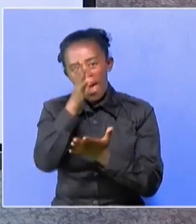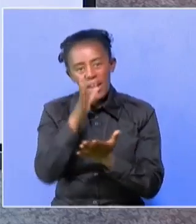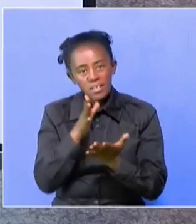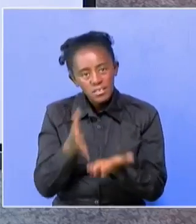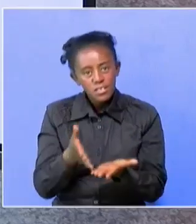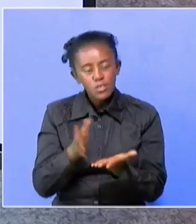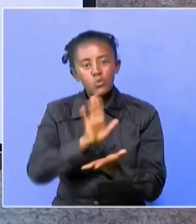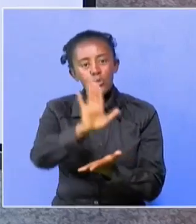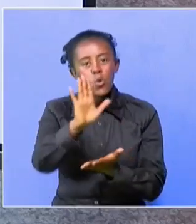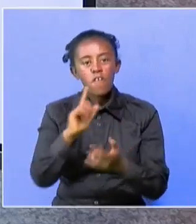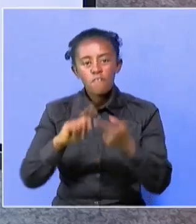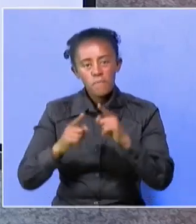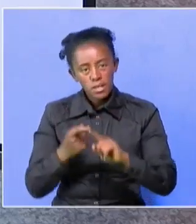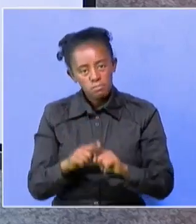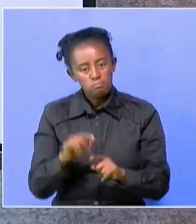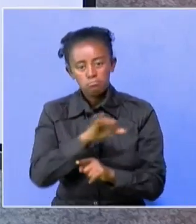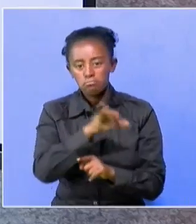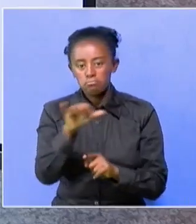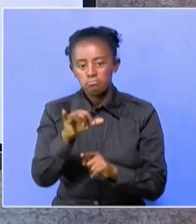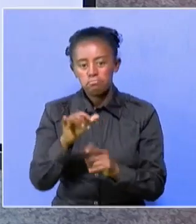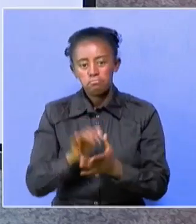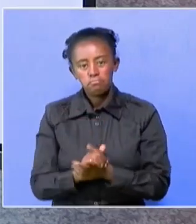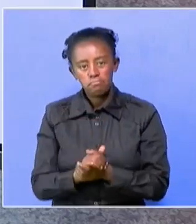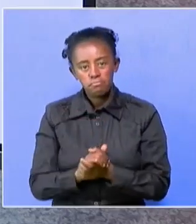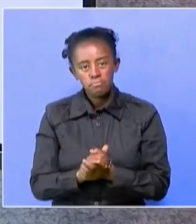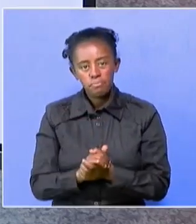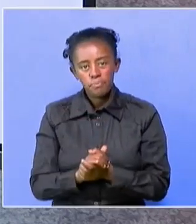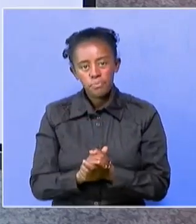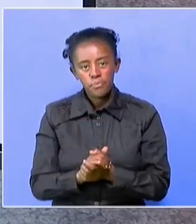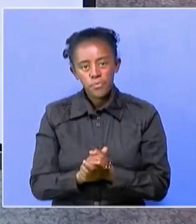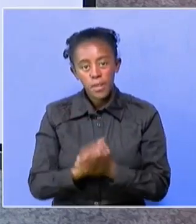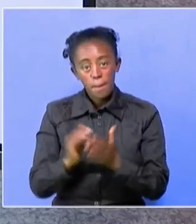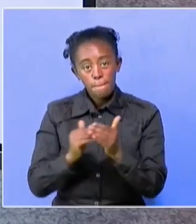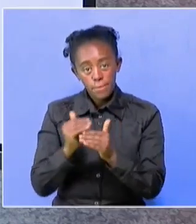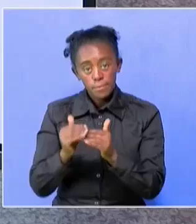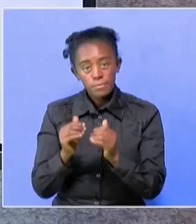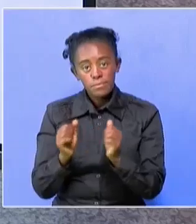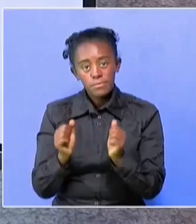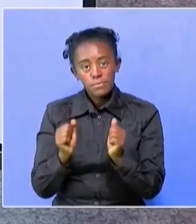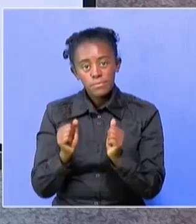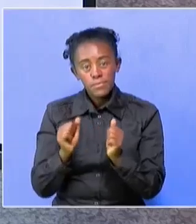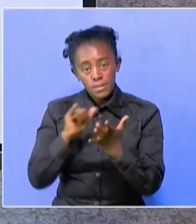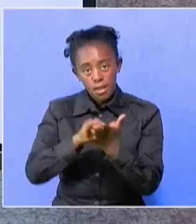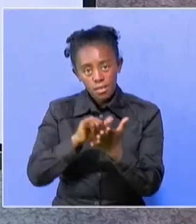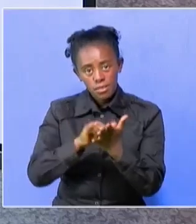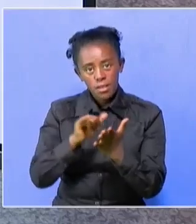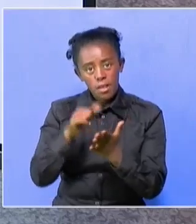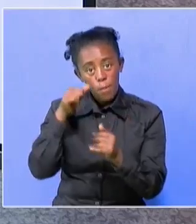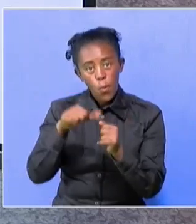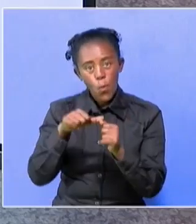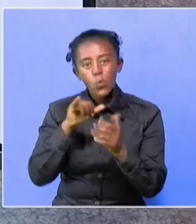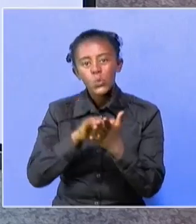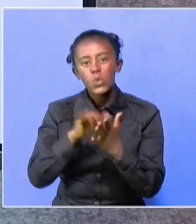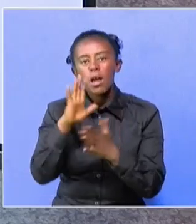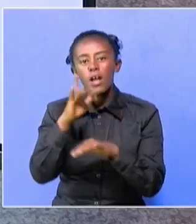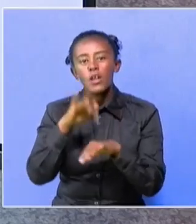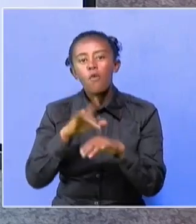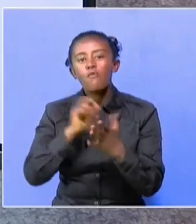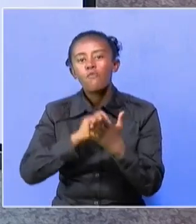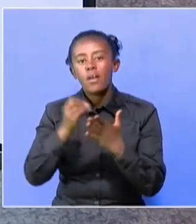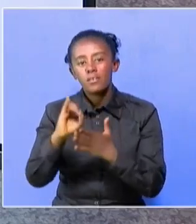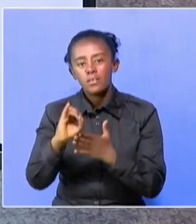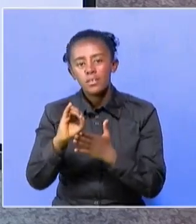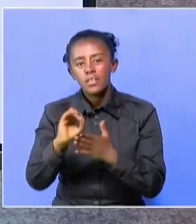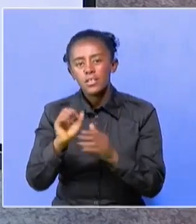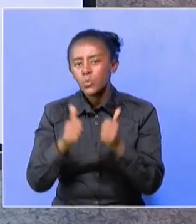your friends, etc. And beside that, a memo is a kind of writing which